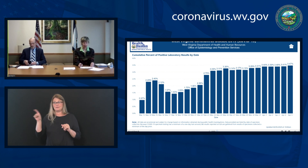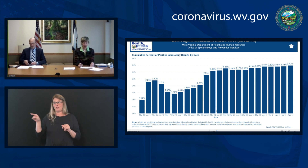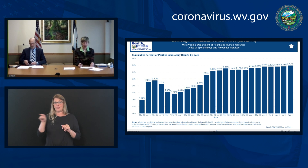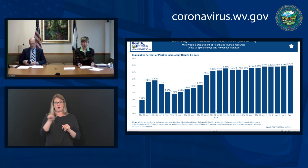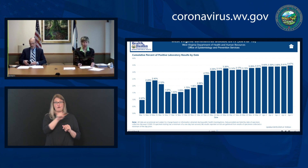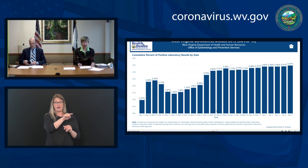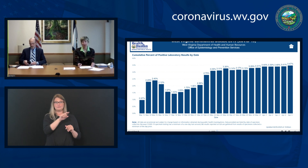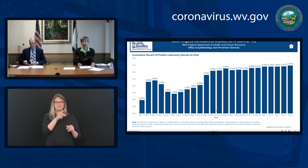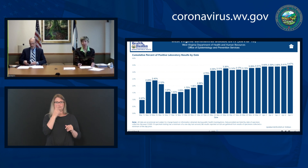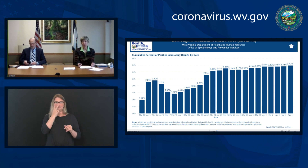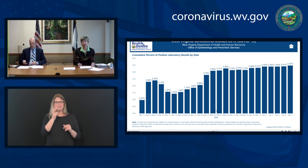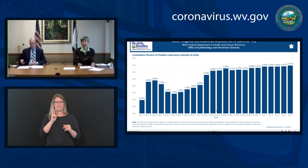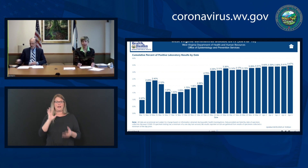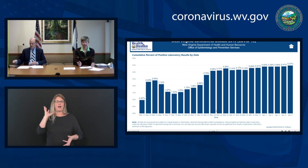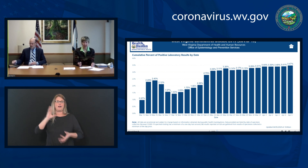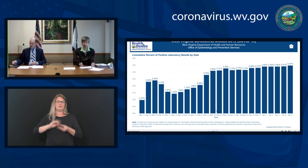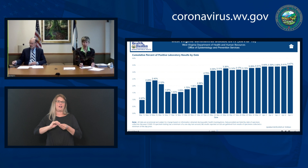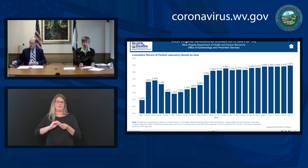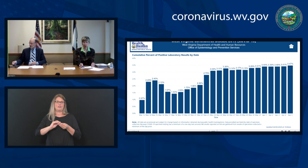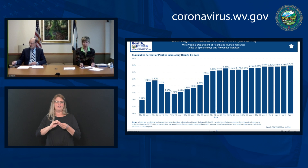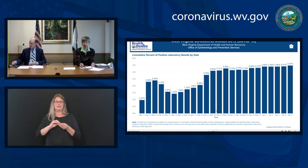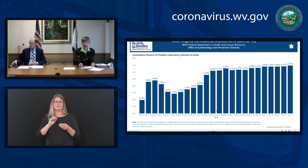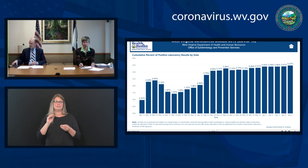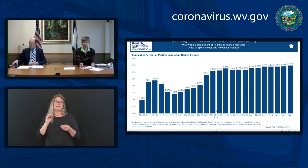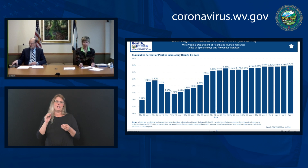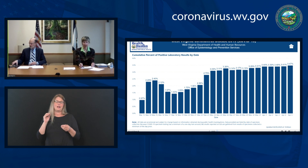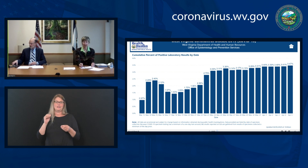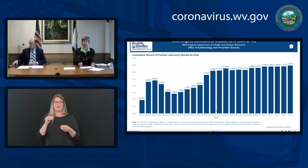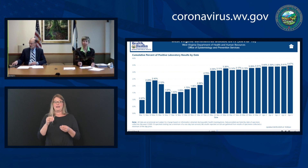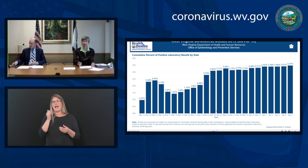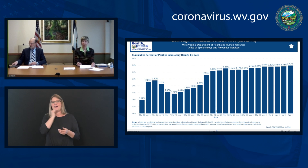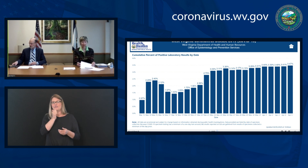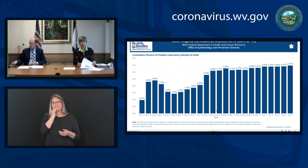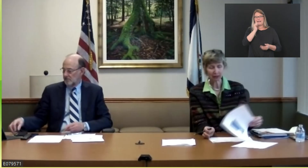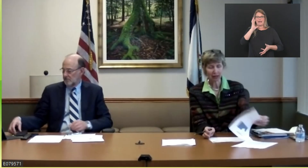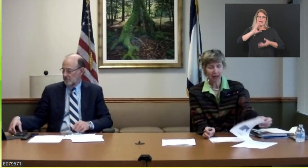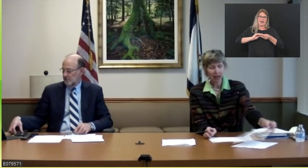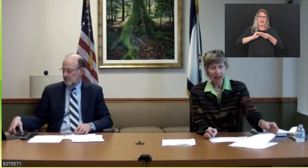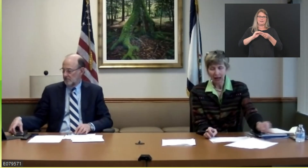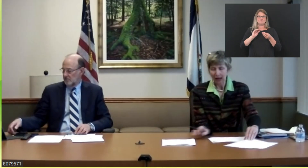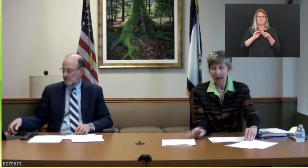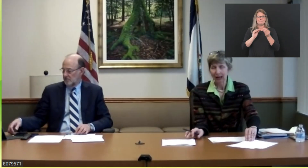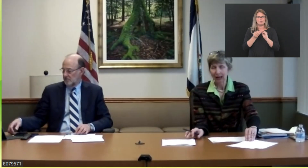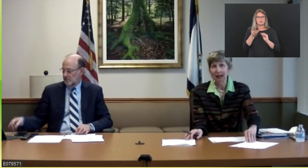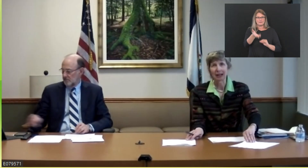cumulative percent of positive lab results to date, and that's what we're all watching carefully there.